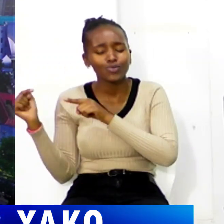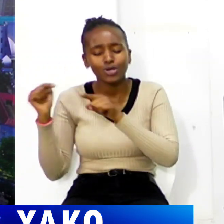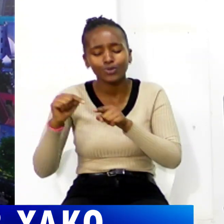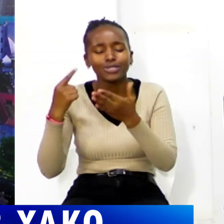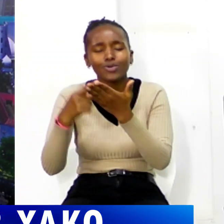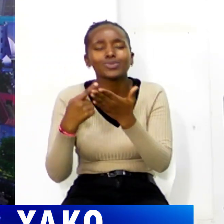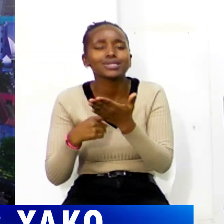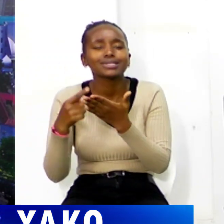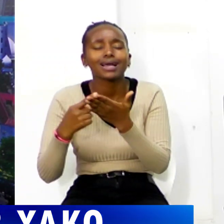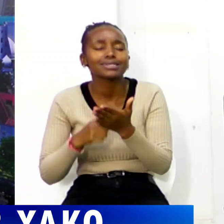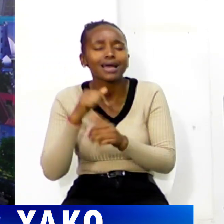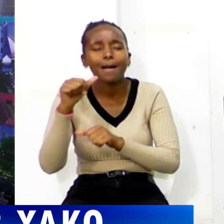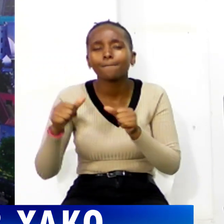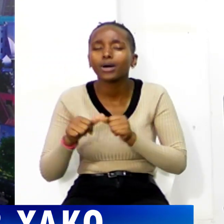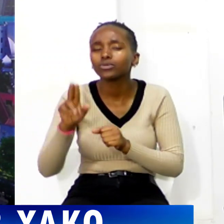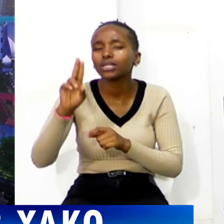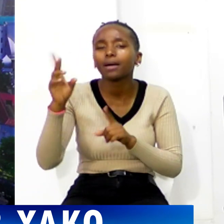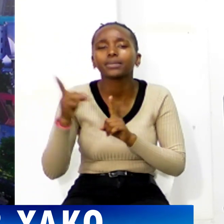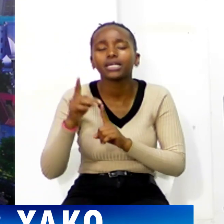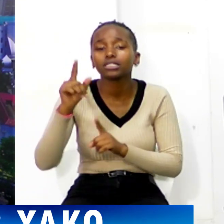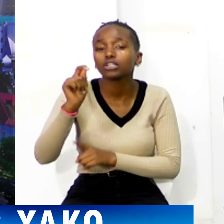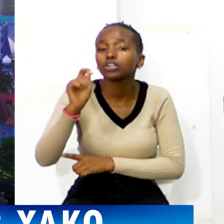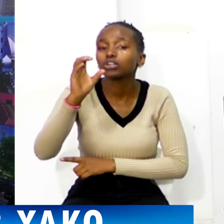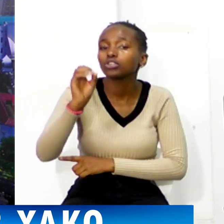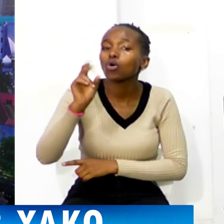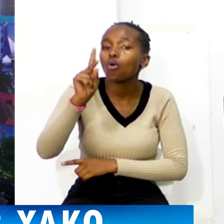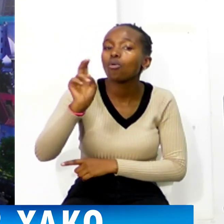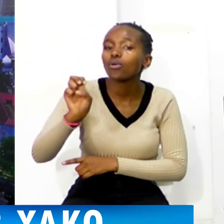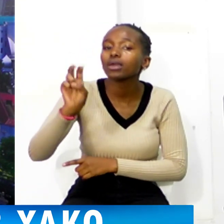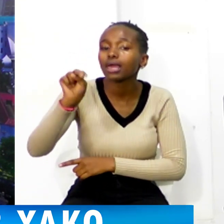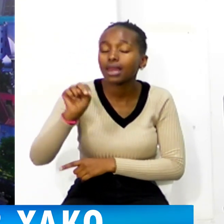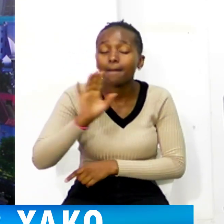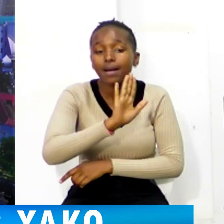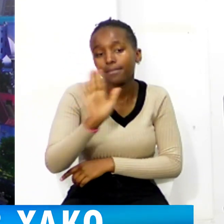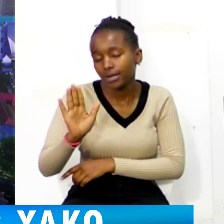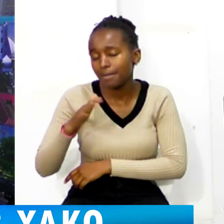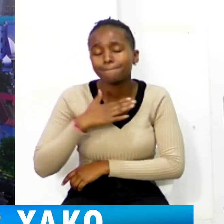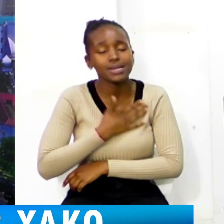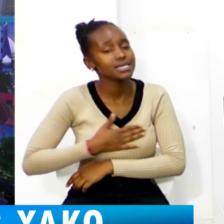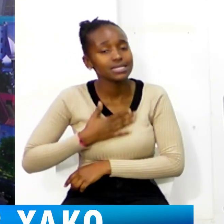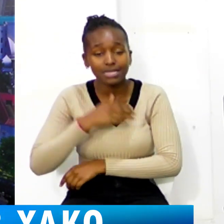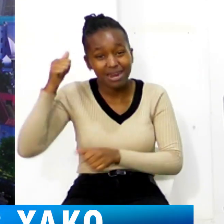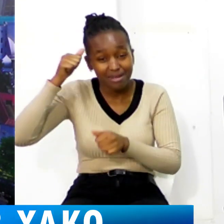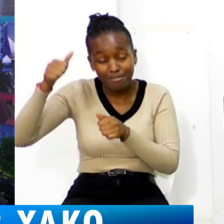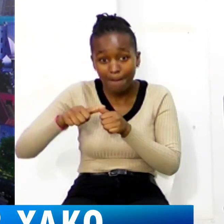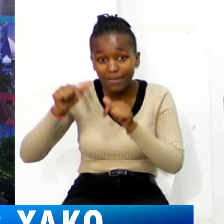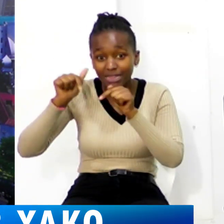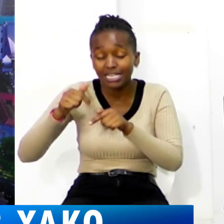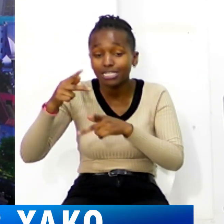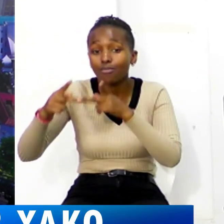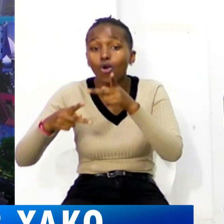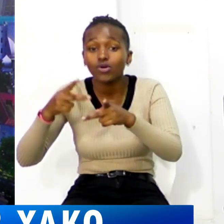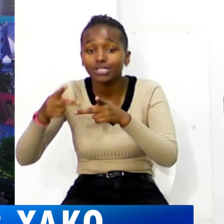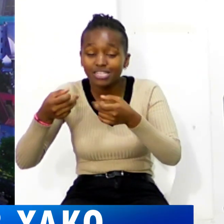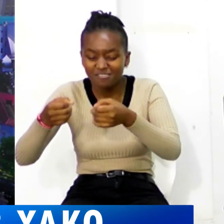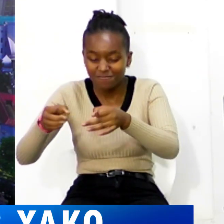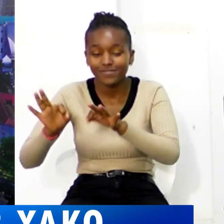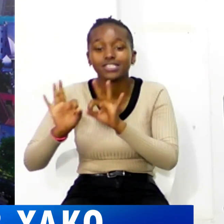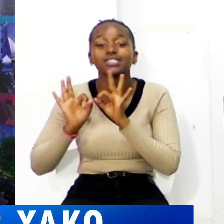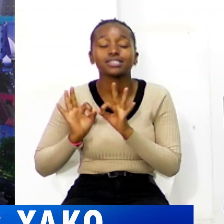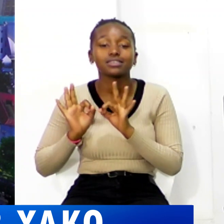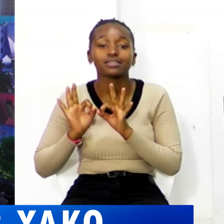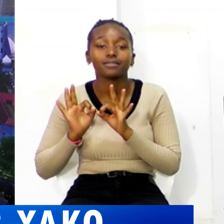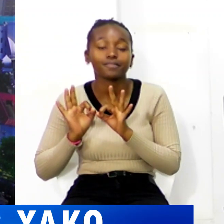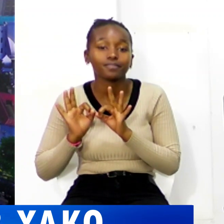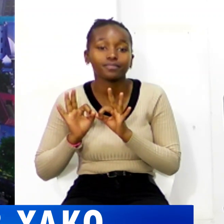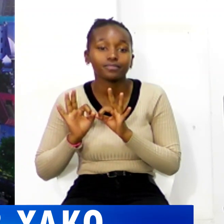discussing update token meter Yako. Number one is that the process is free. Number two,